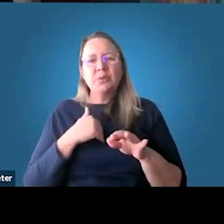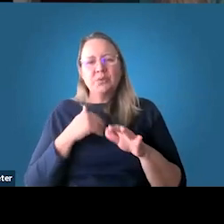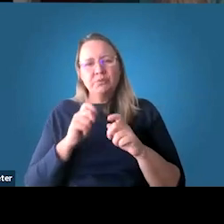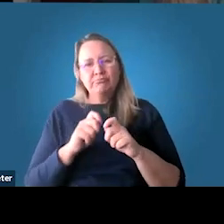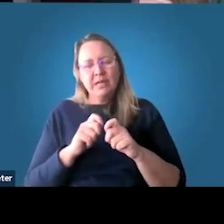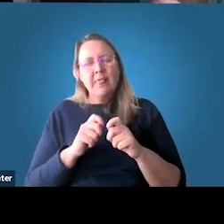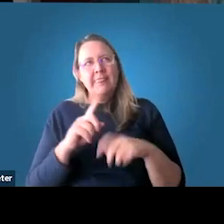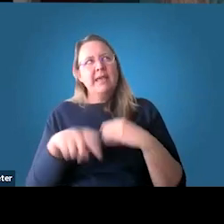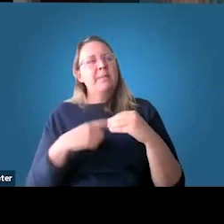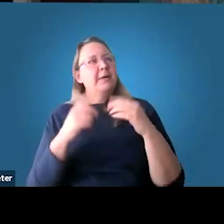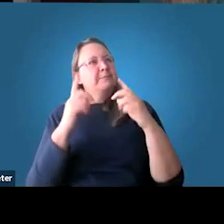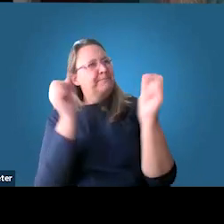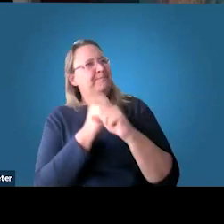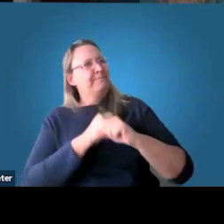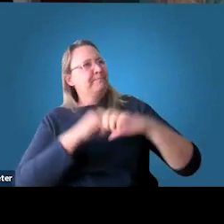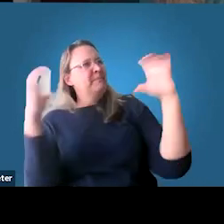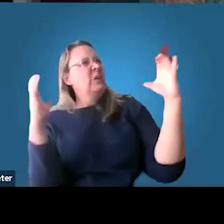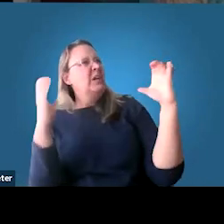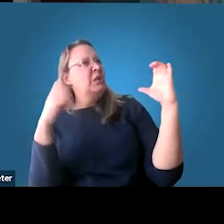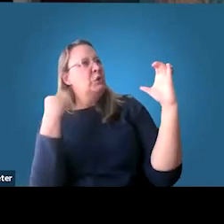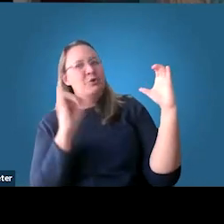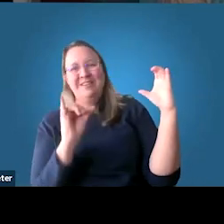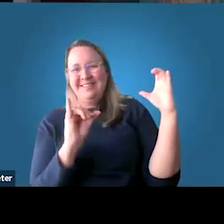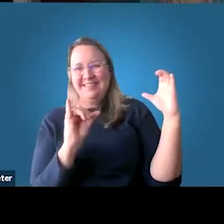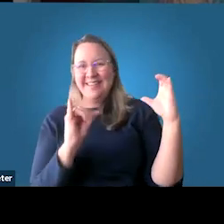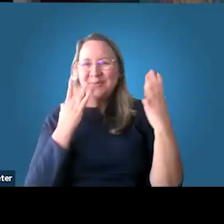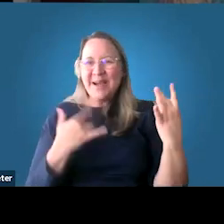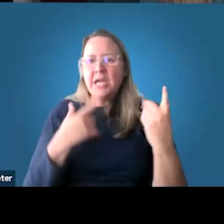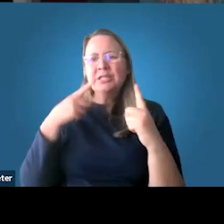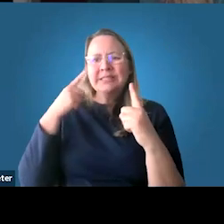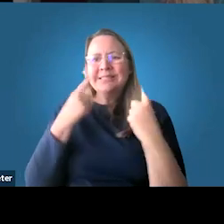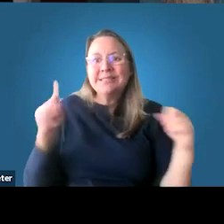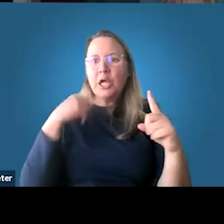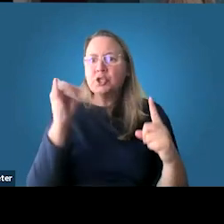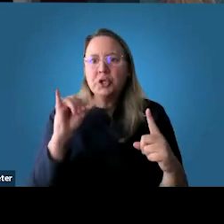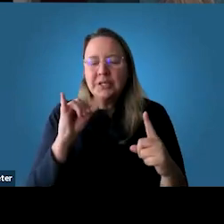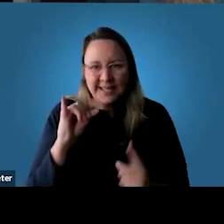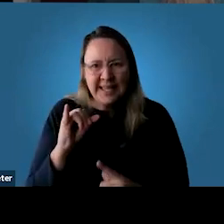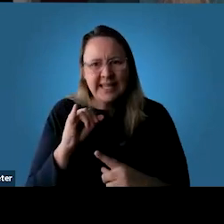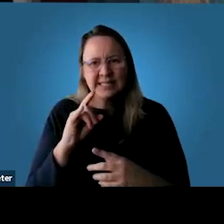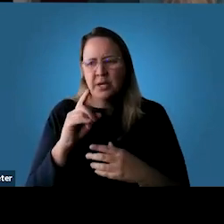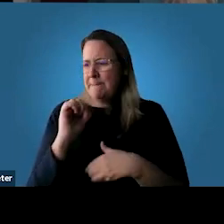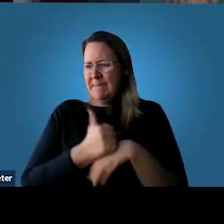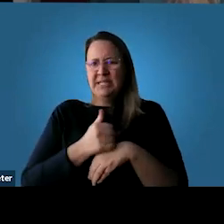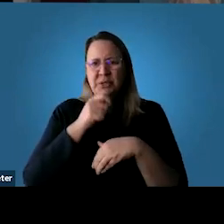more, right? Remember the really big picture, because what success looks like is tied to who you are as an